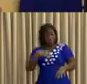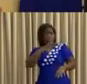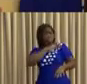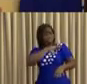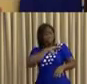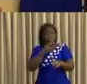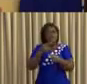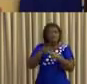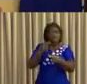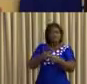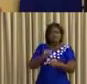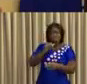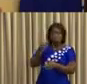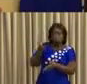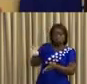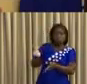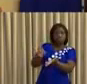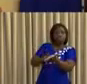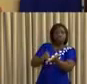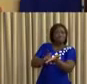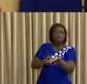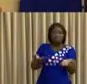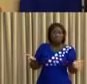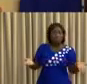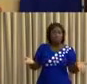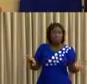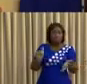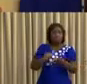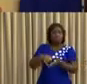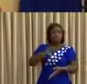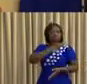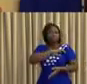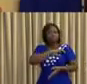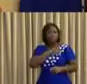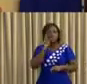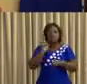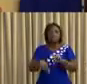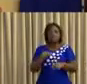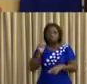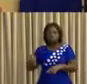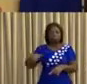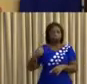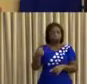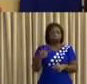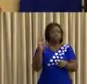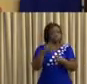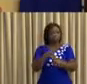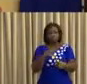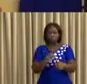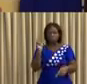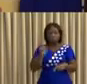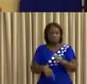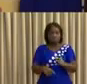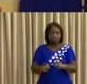name is not on the register, that citizen cannot exercise the right to vote